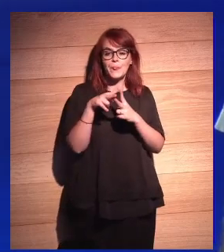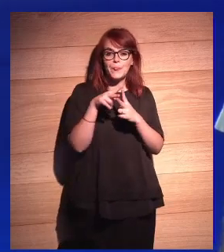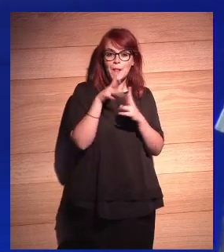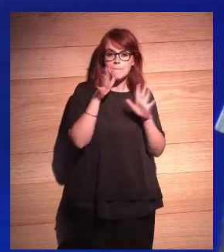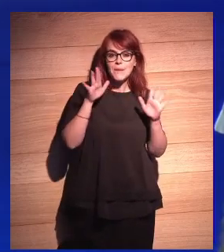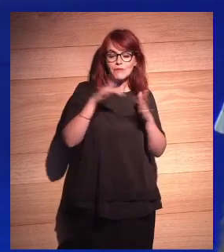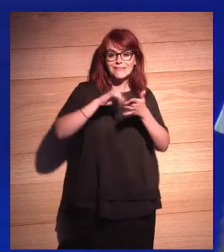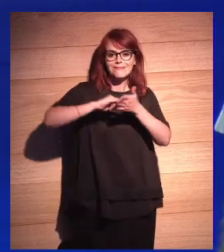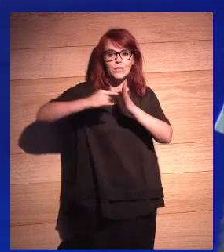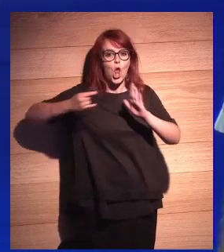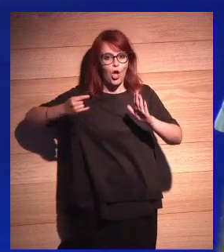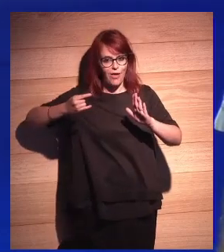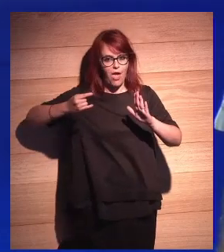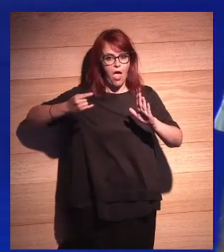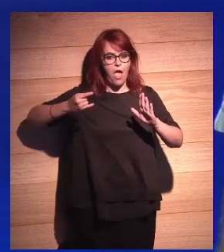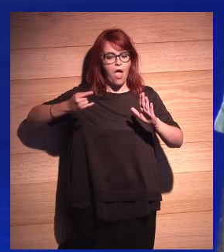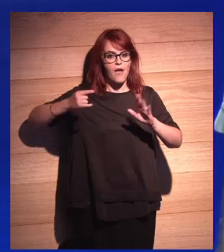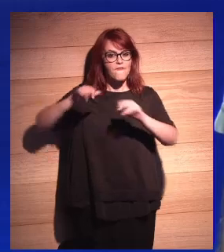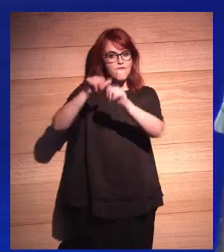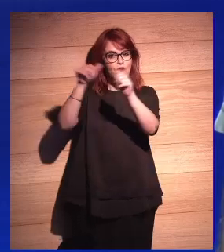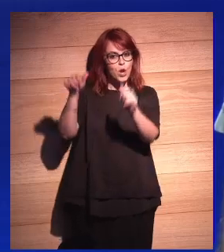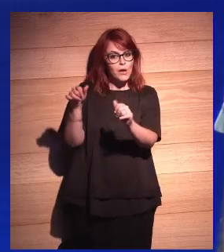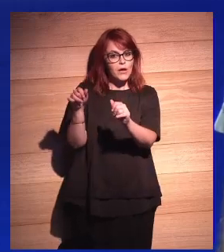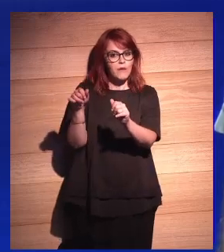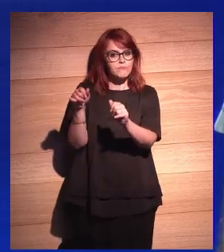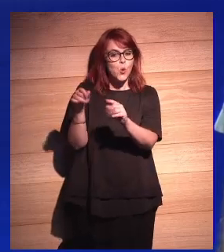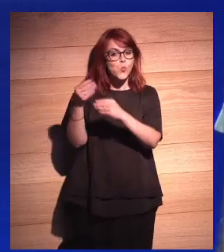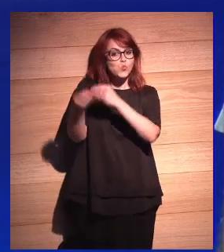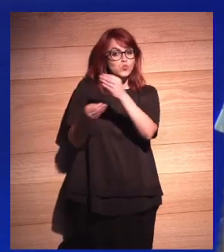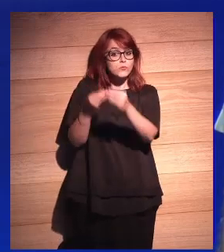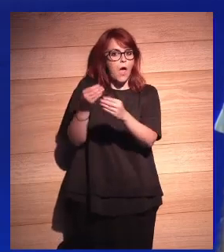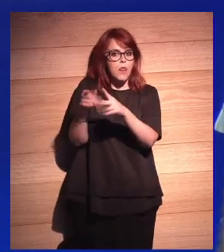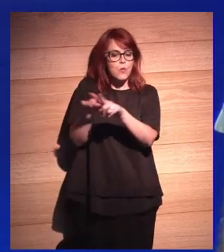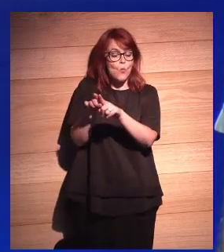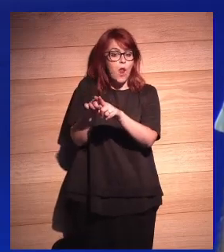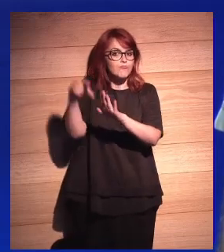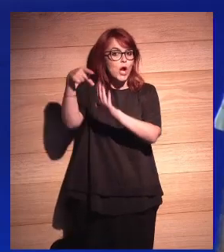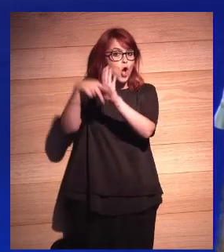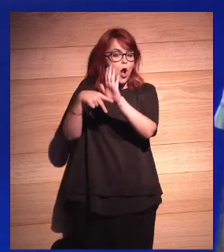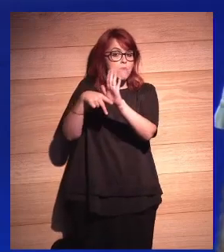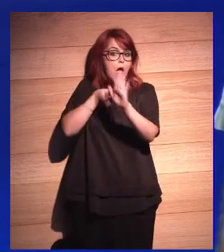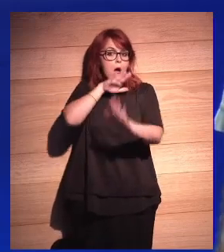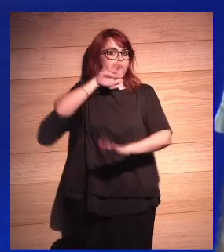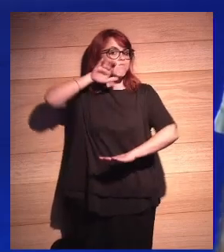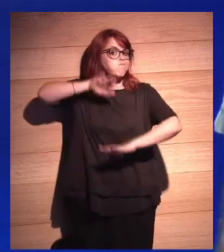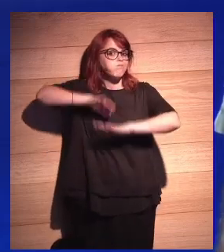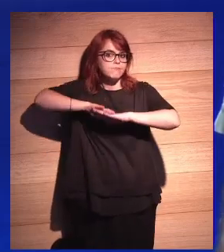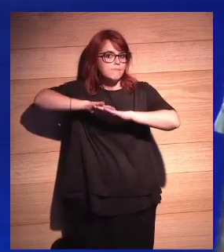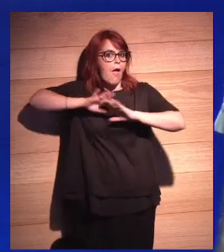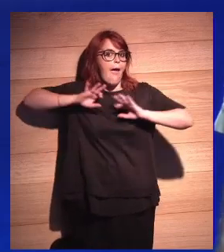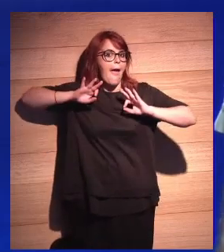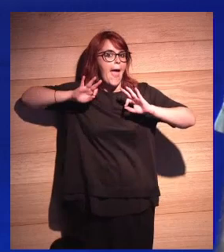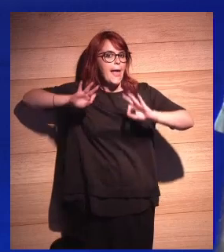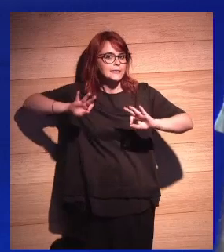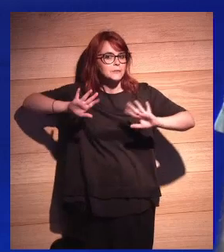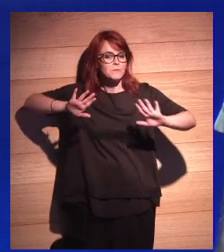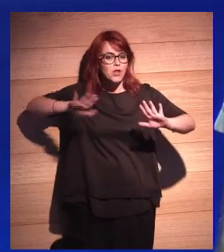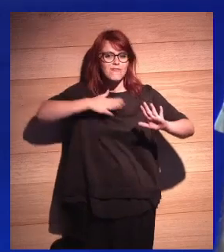do things just because technologies had a way of being used that